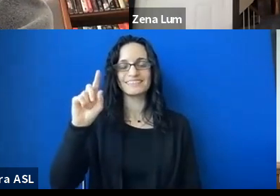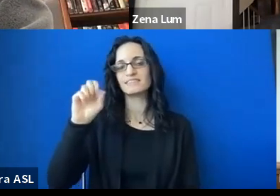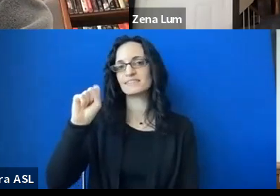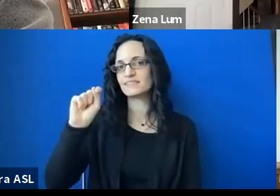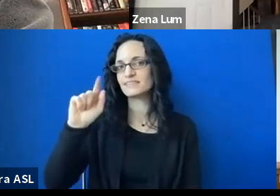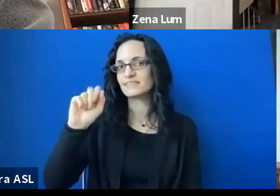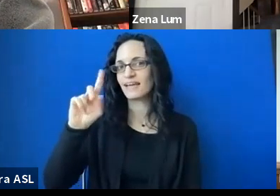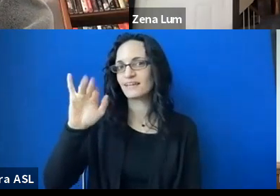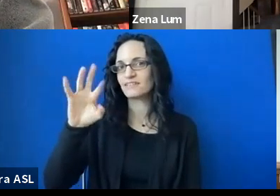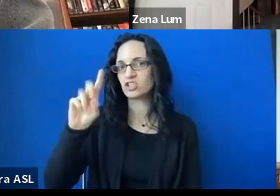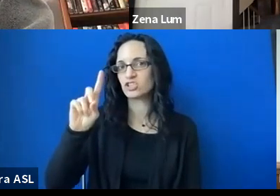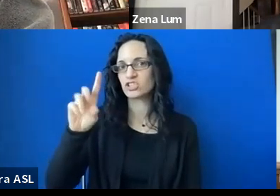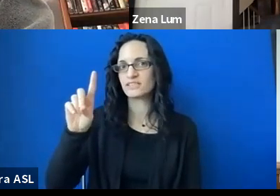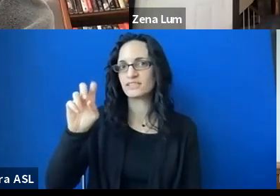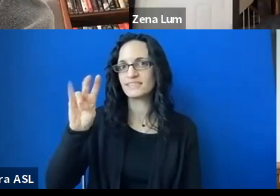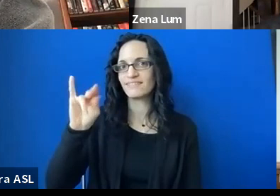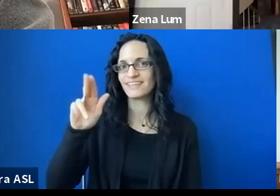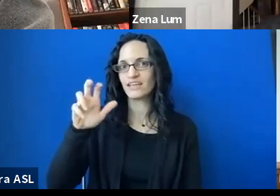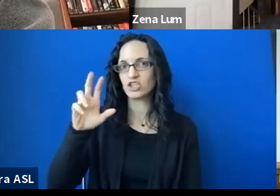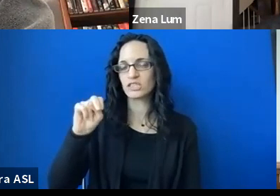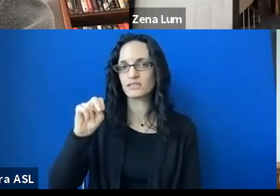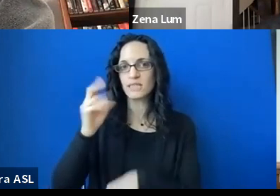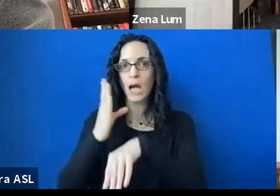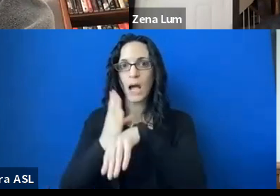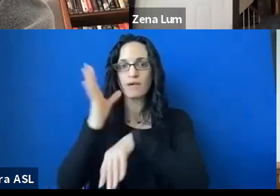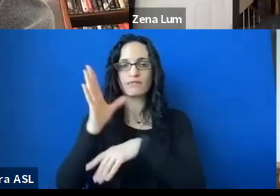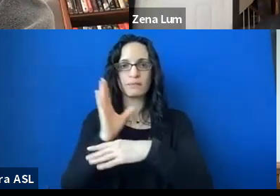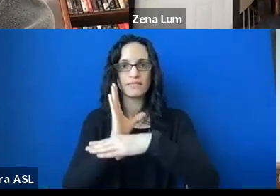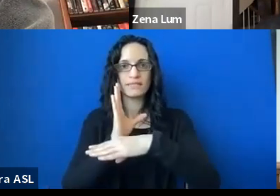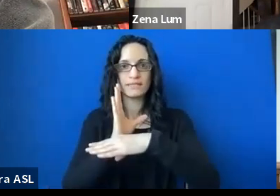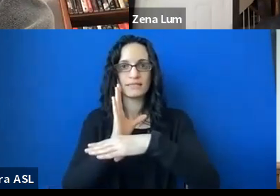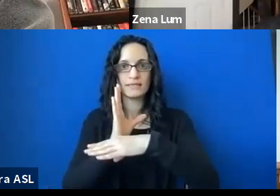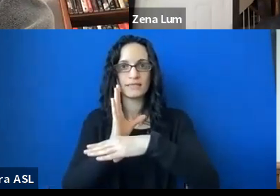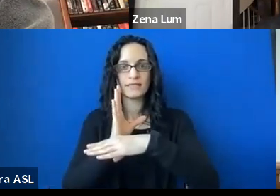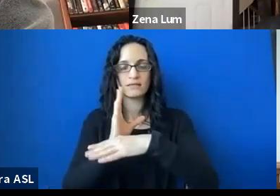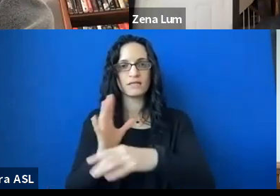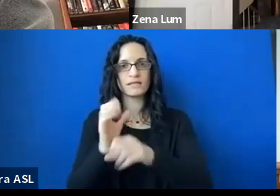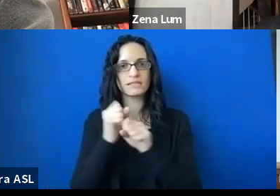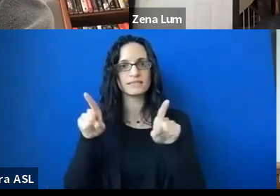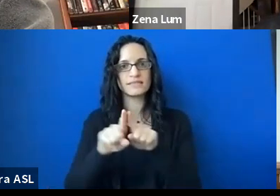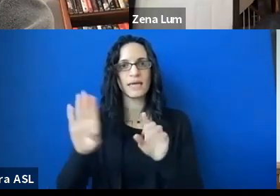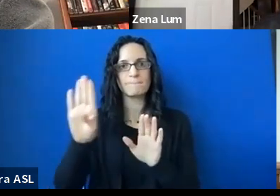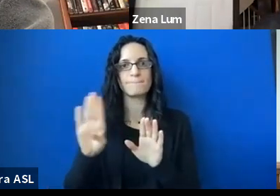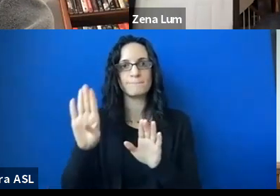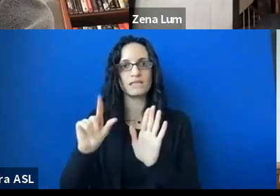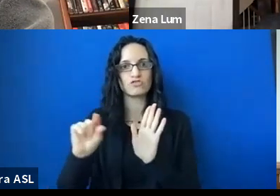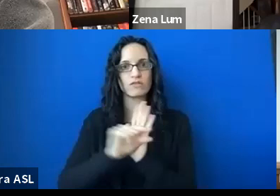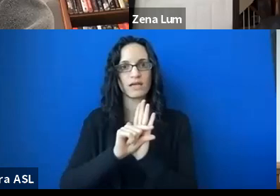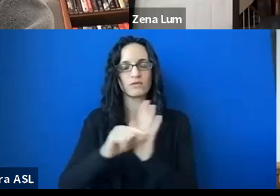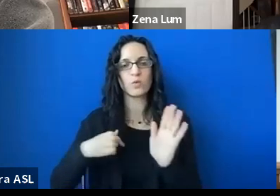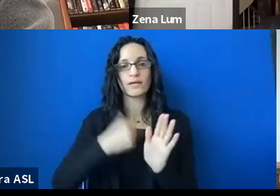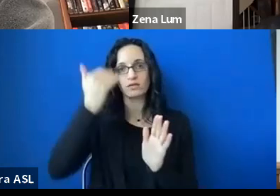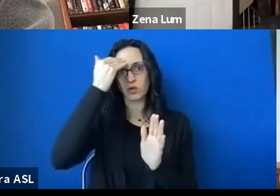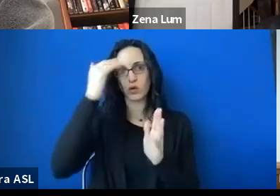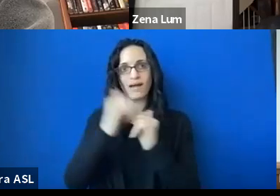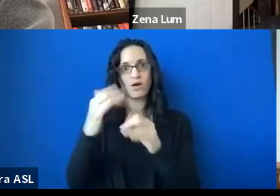kids who are at average, the same B grade. We know how the grades are gamed,